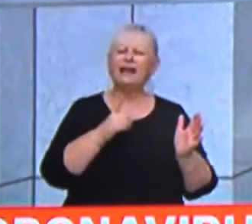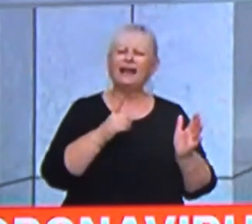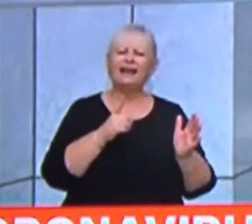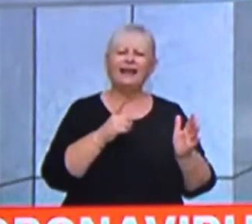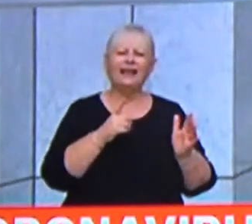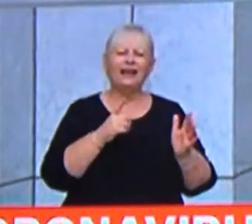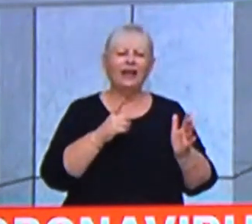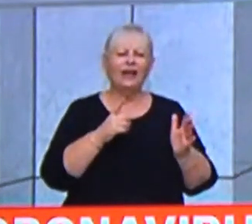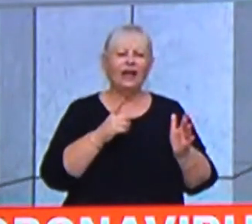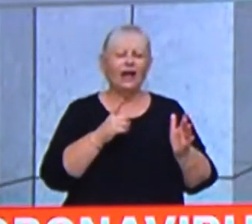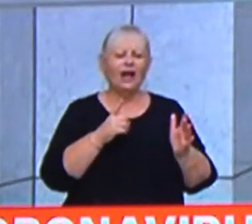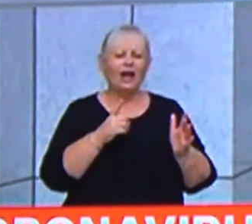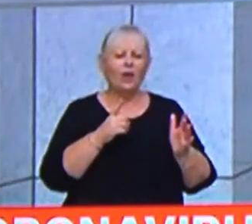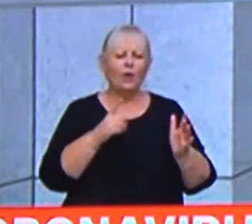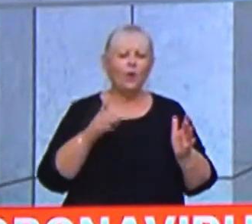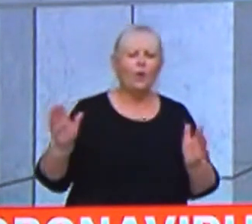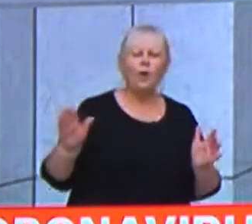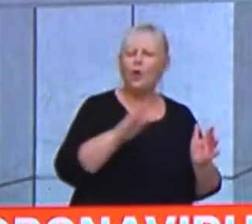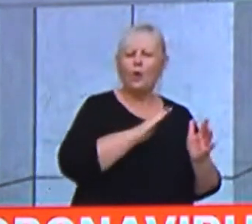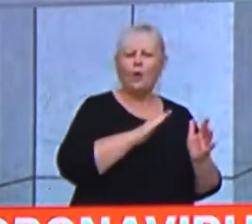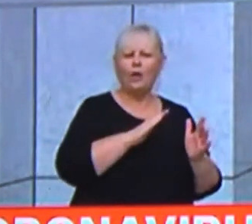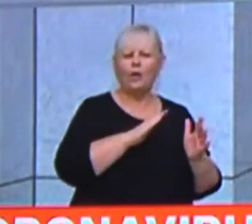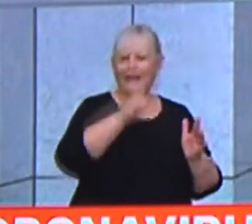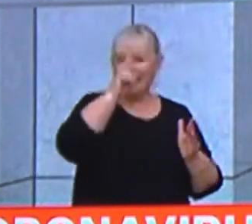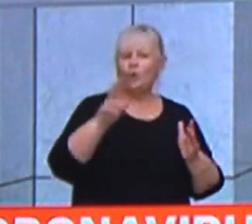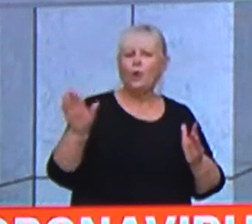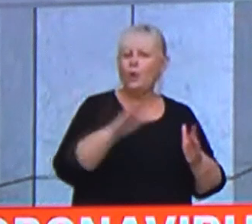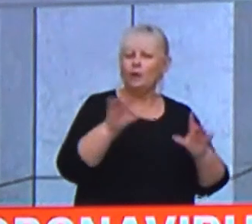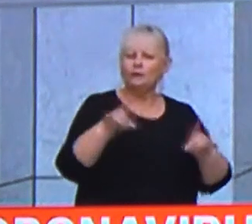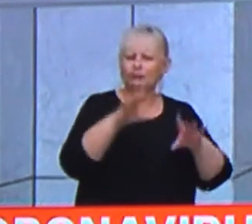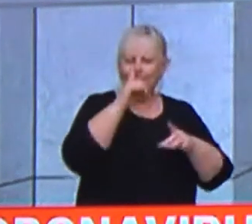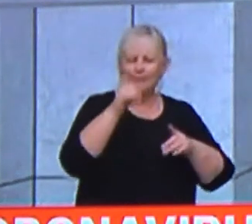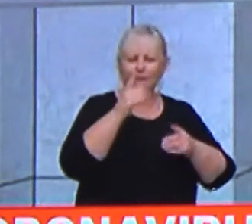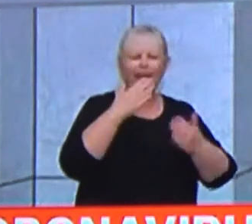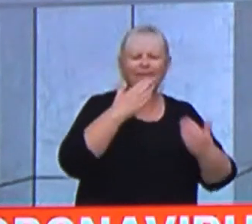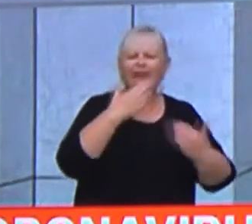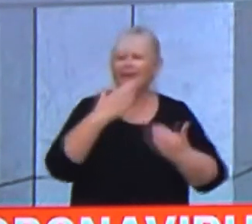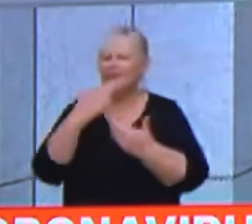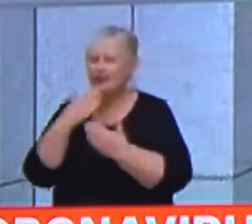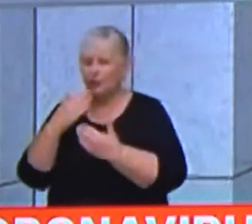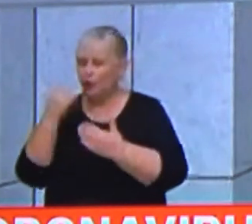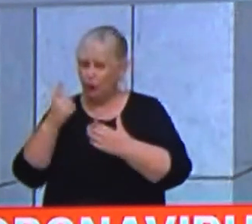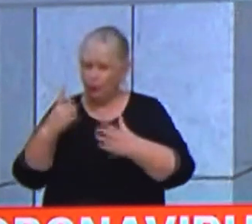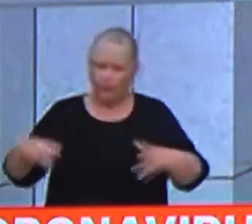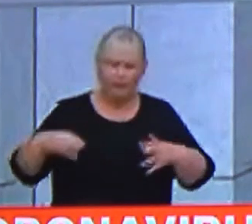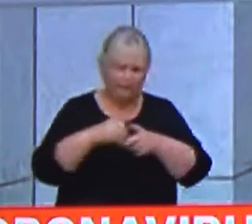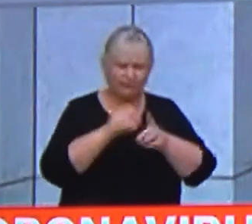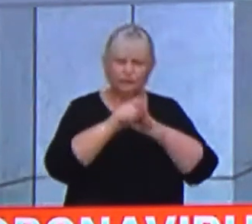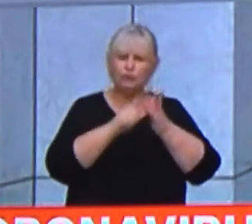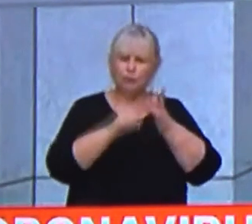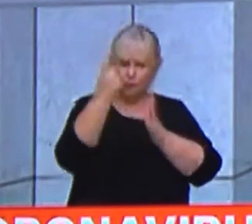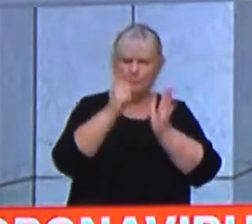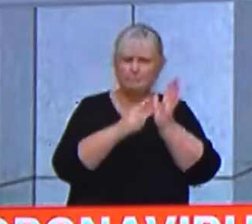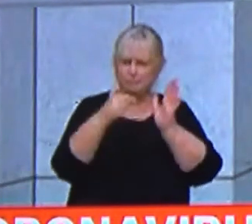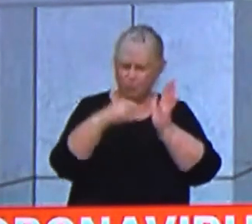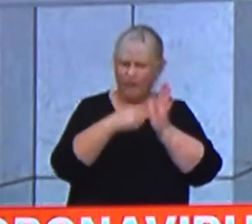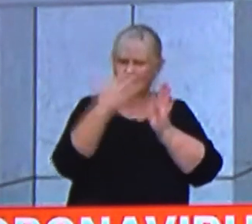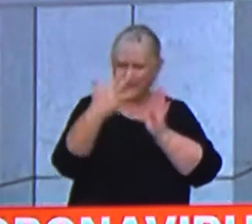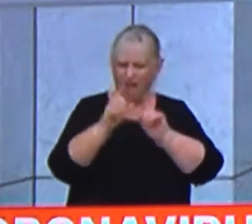$45 million, and that includes $10 million to support older Australians, $3